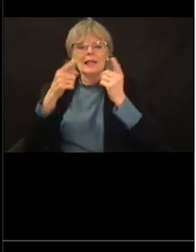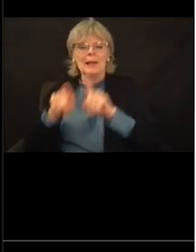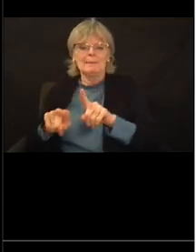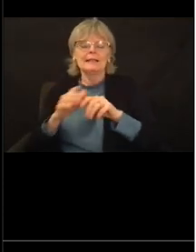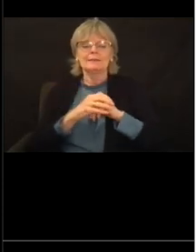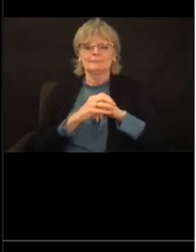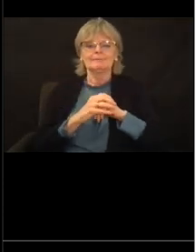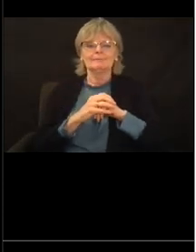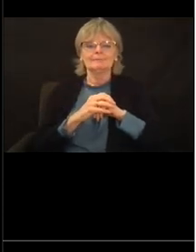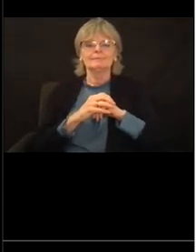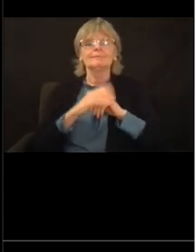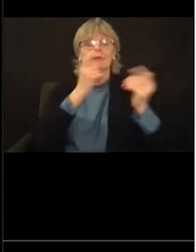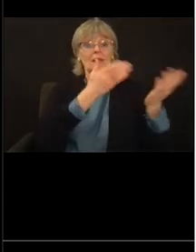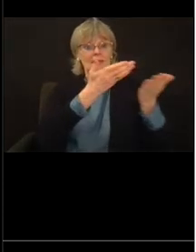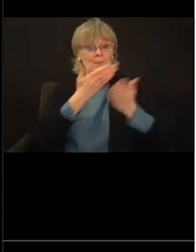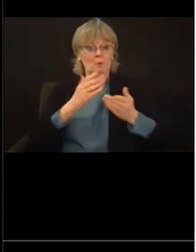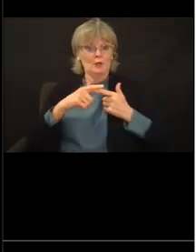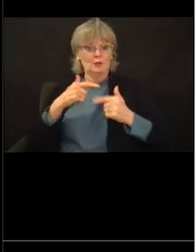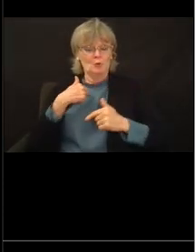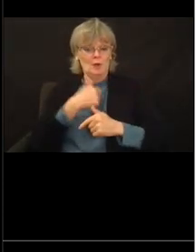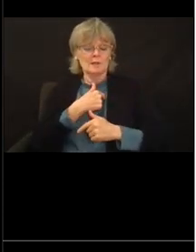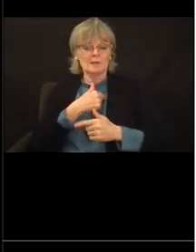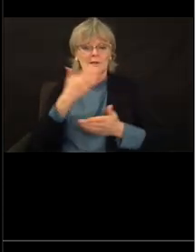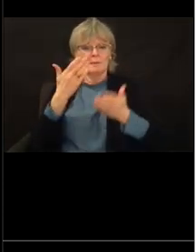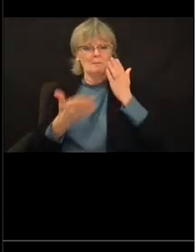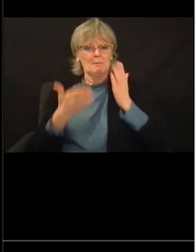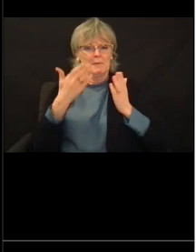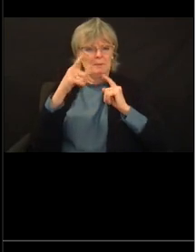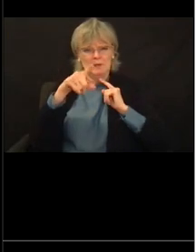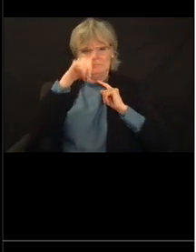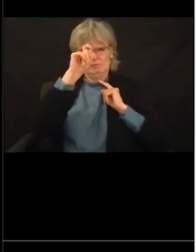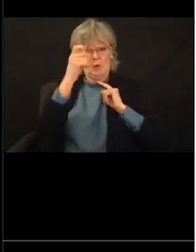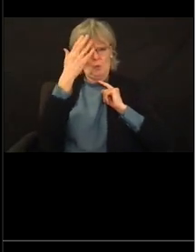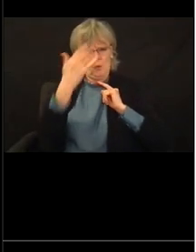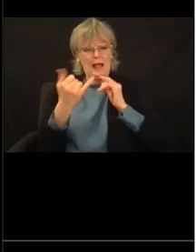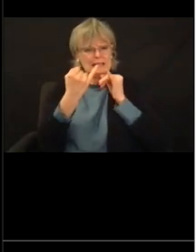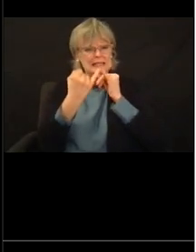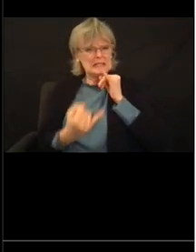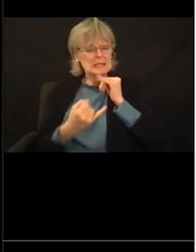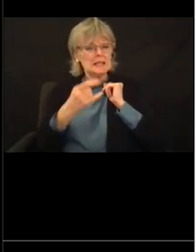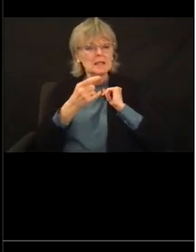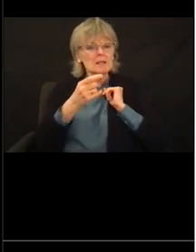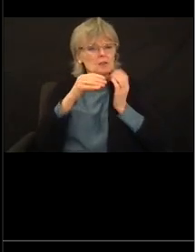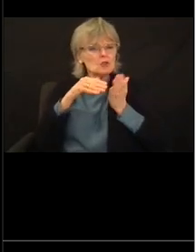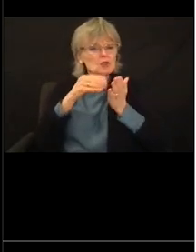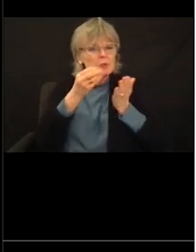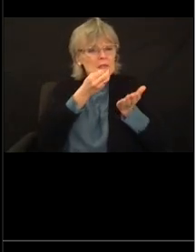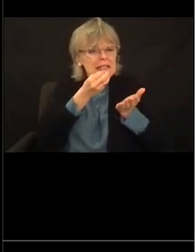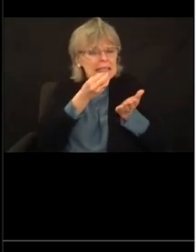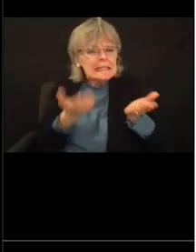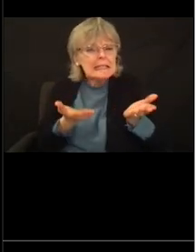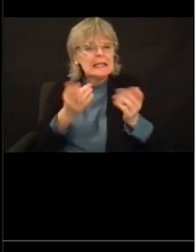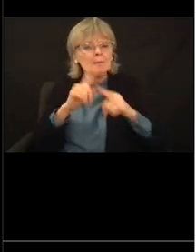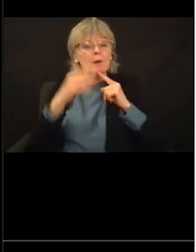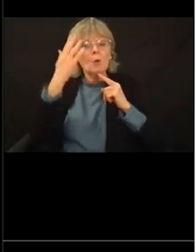was brought to us, and you might be asking yourself, why was she so skinny? If she was eating, why wasn't she gaining